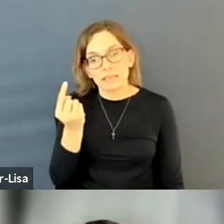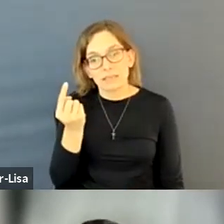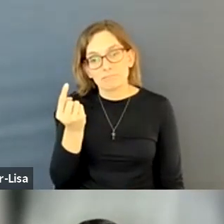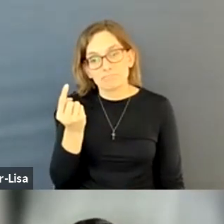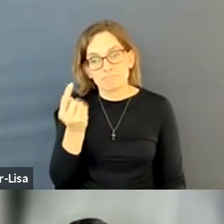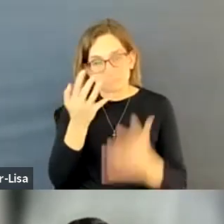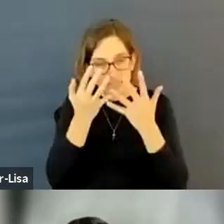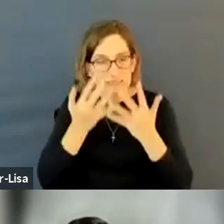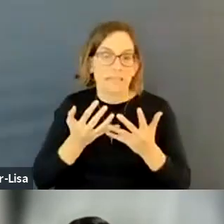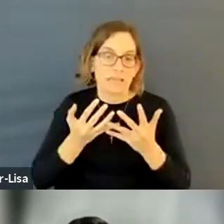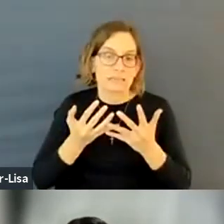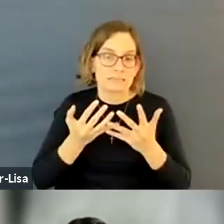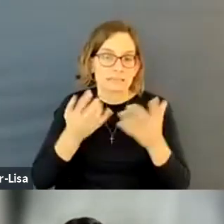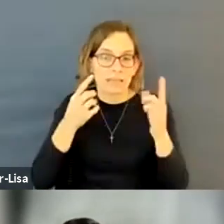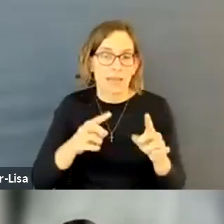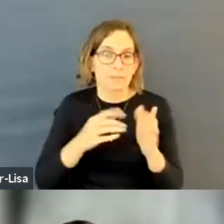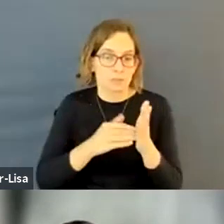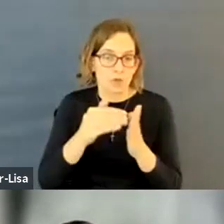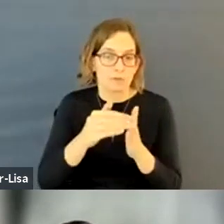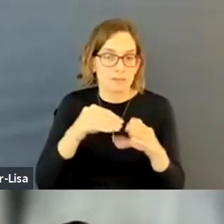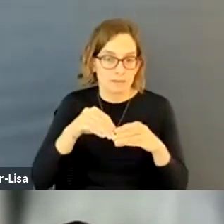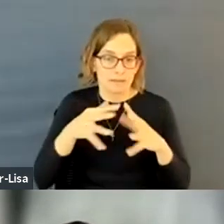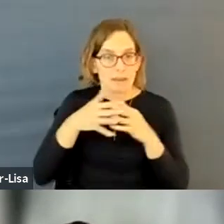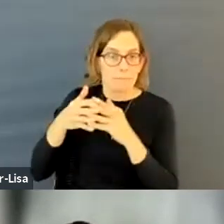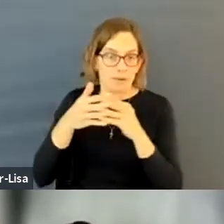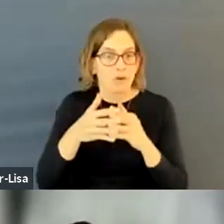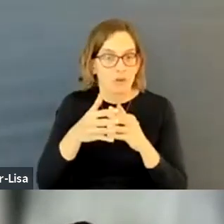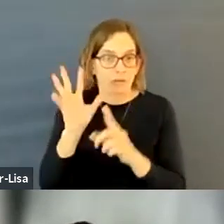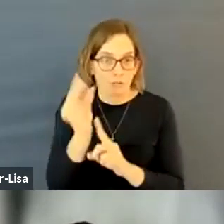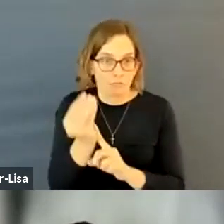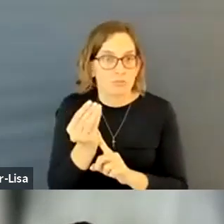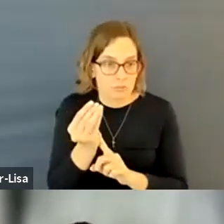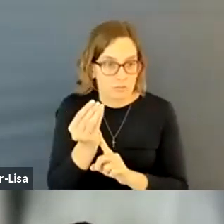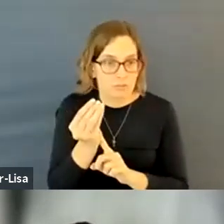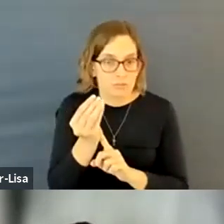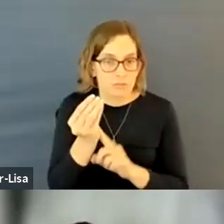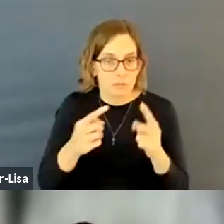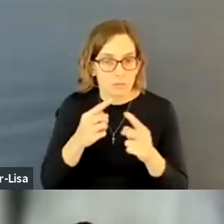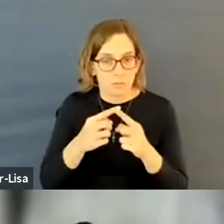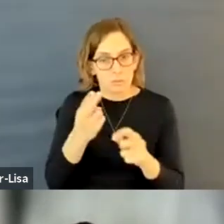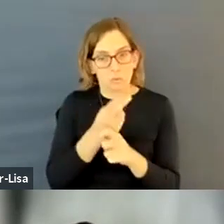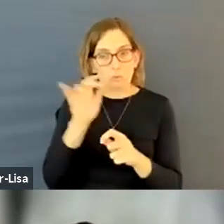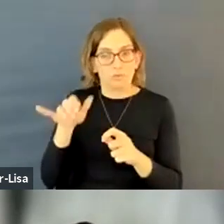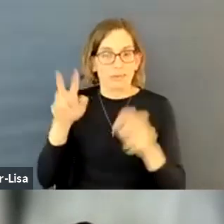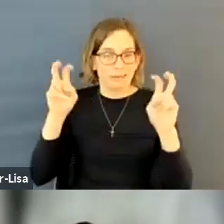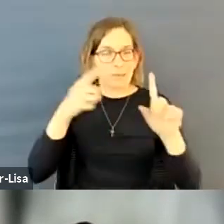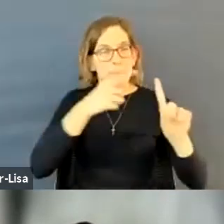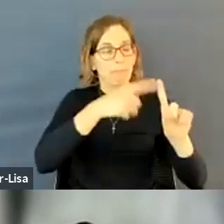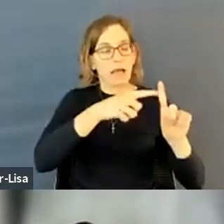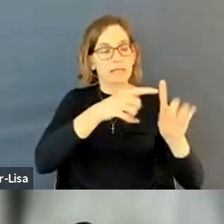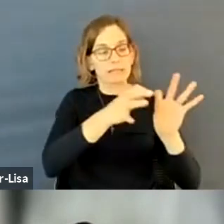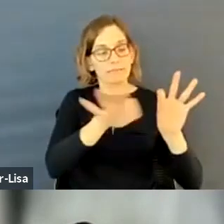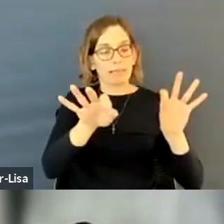sadly happens a lot in our American culture. And when we use those so-called positive